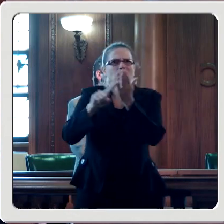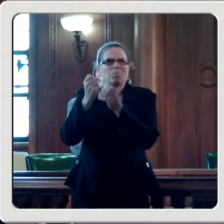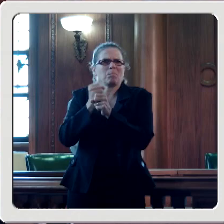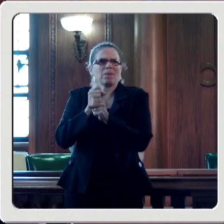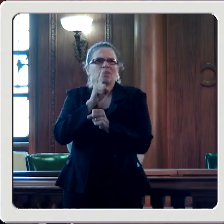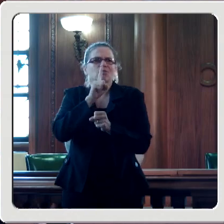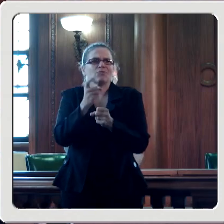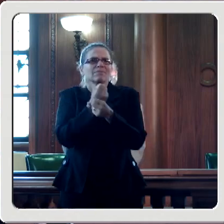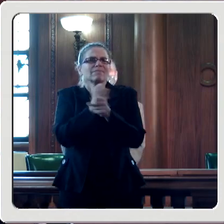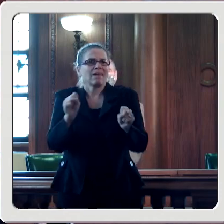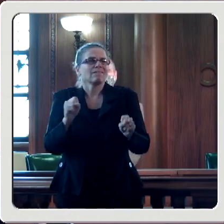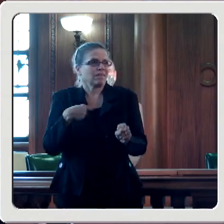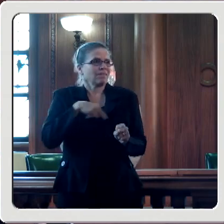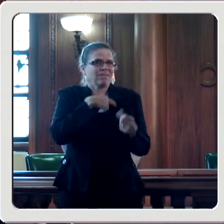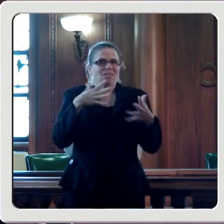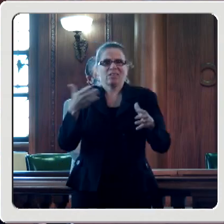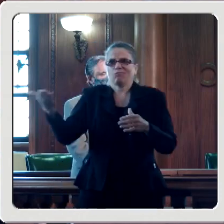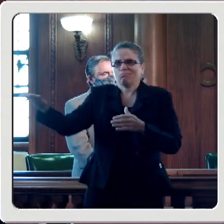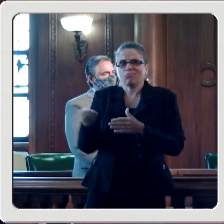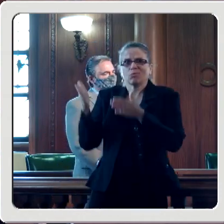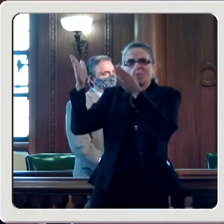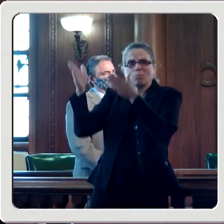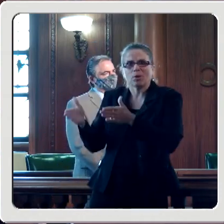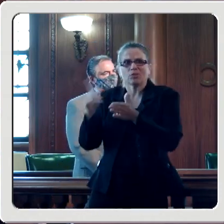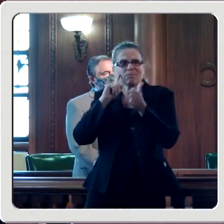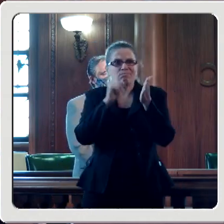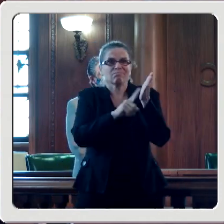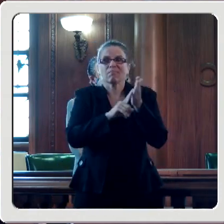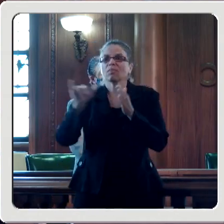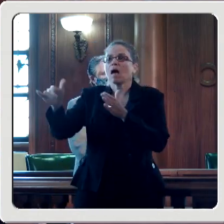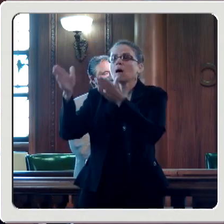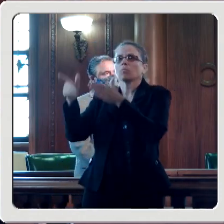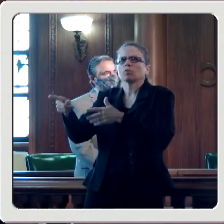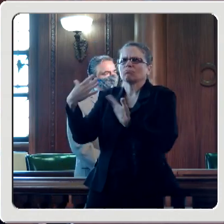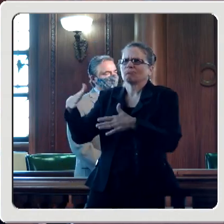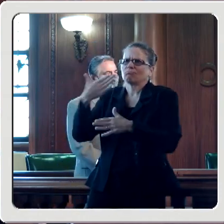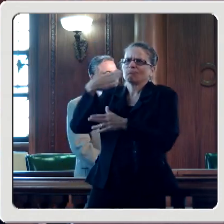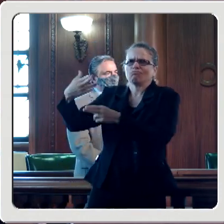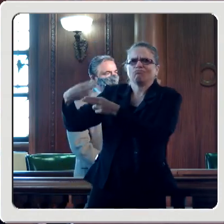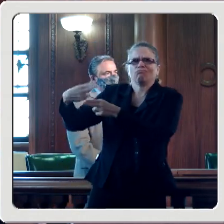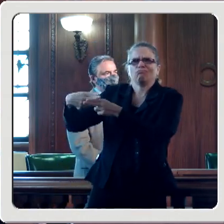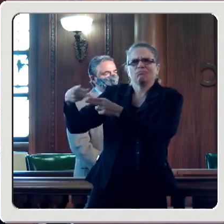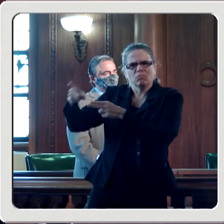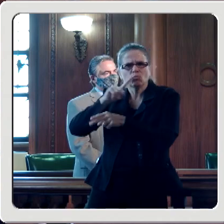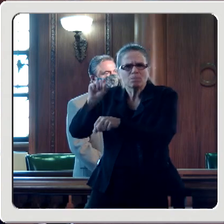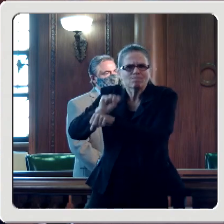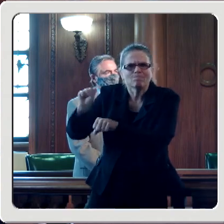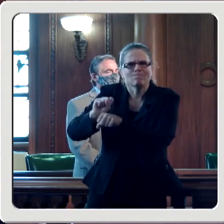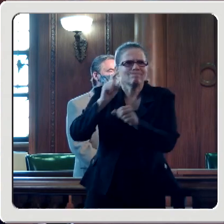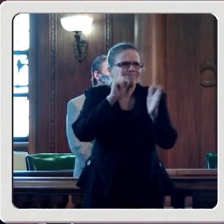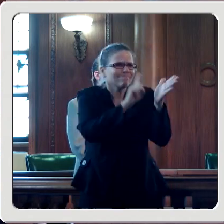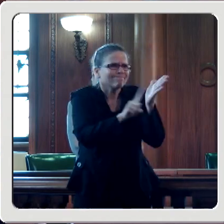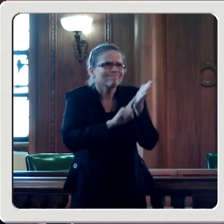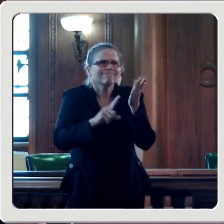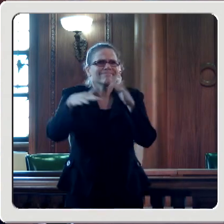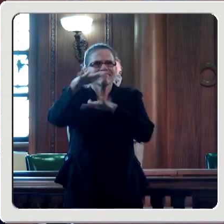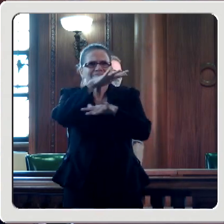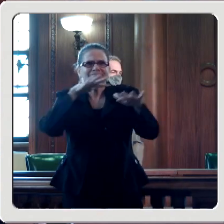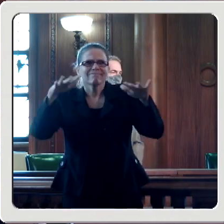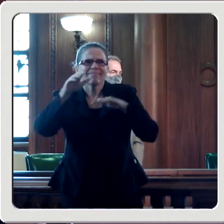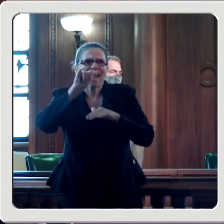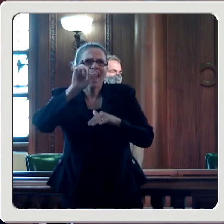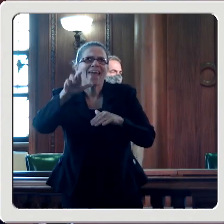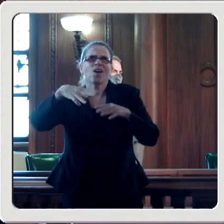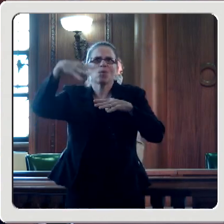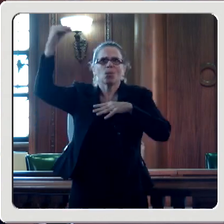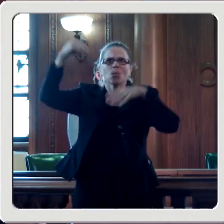consultants from a reputable organization to do an assessment of Springfield Public Schools, and we're